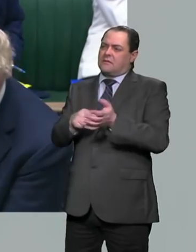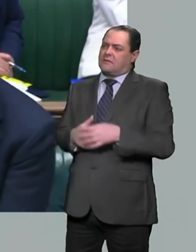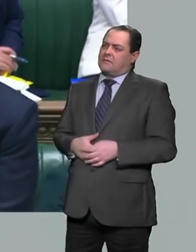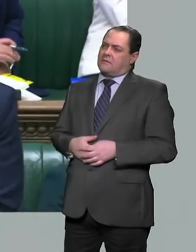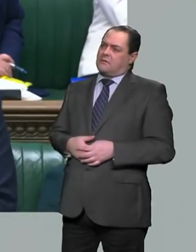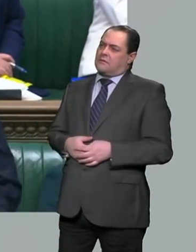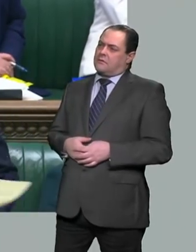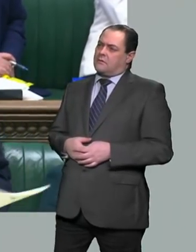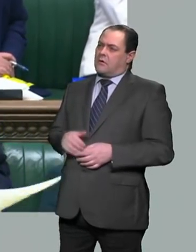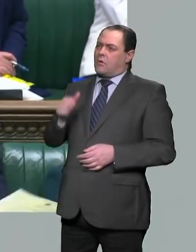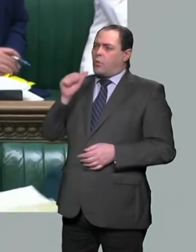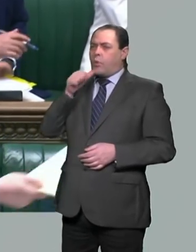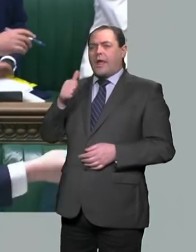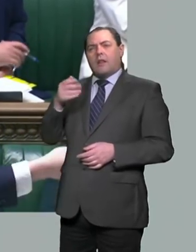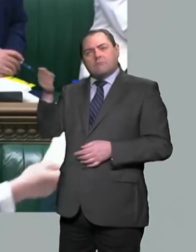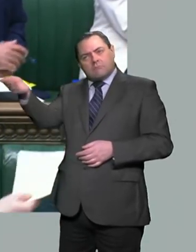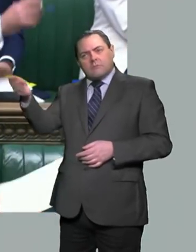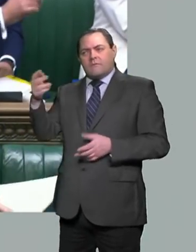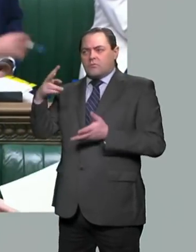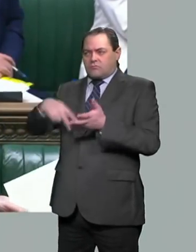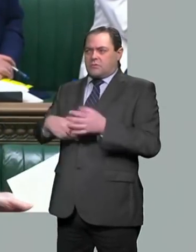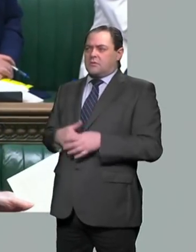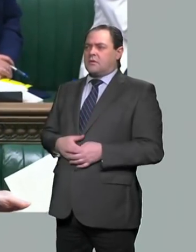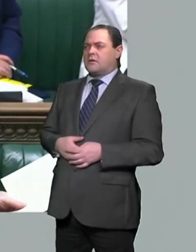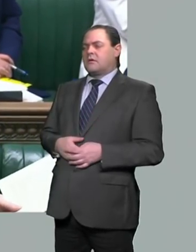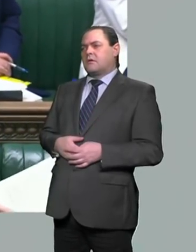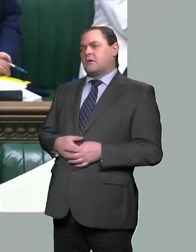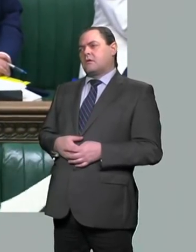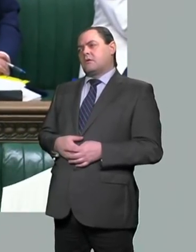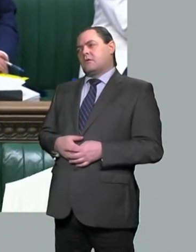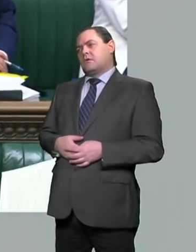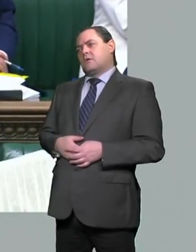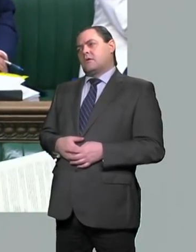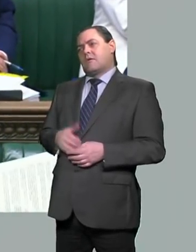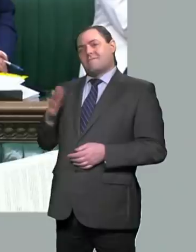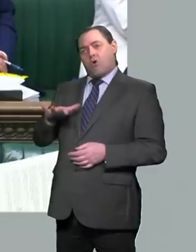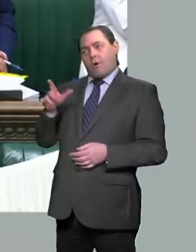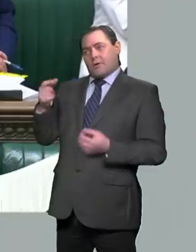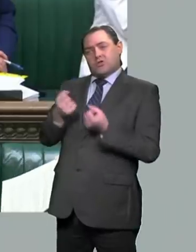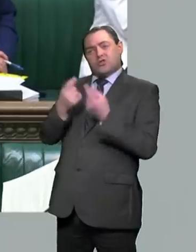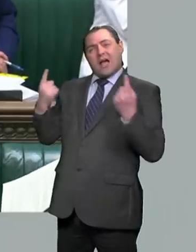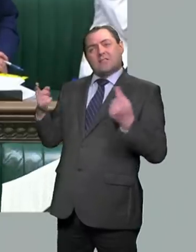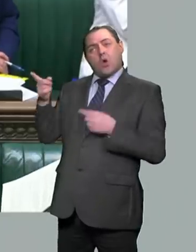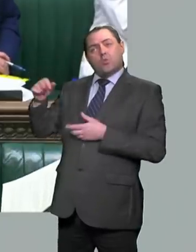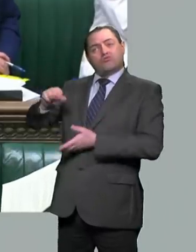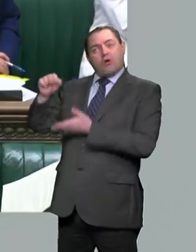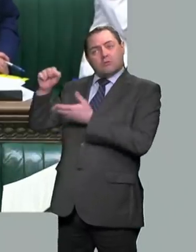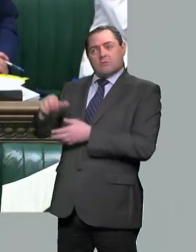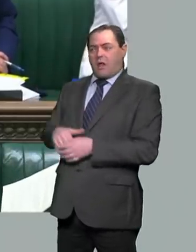found a letter which I will place for your convenience in the House, in the library of the House, Mr. Speaker, from the Shadow